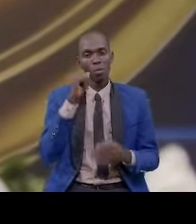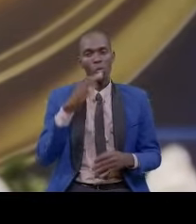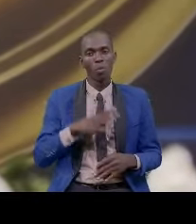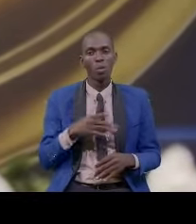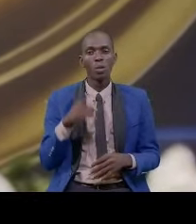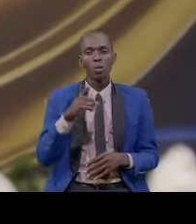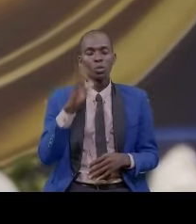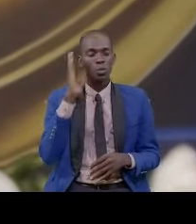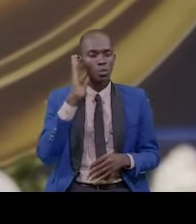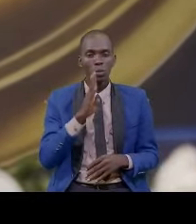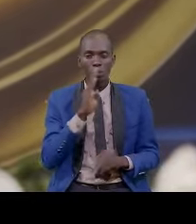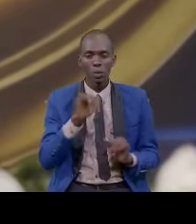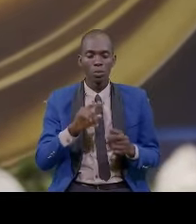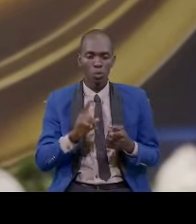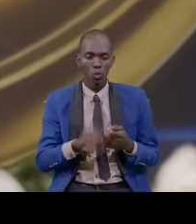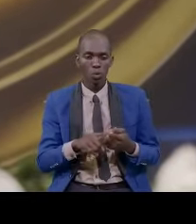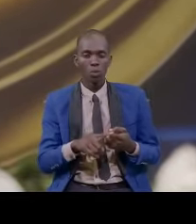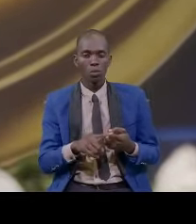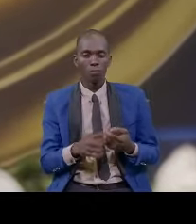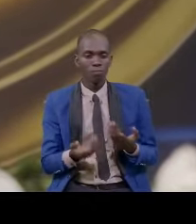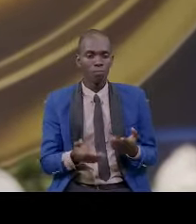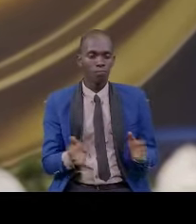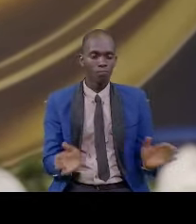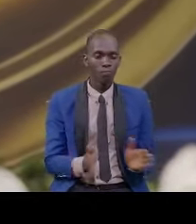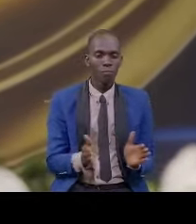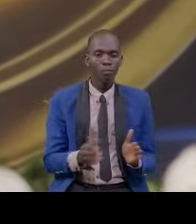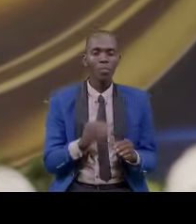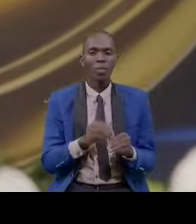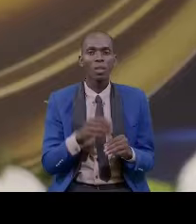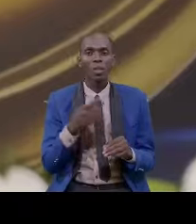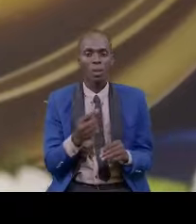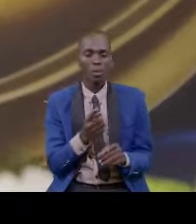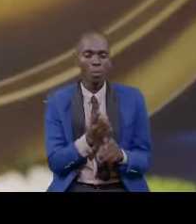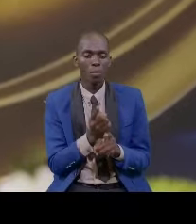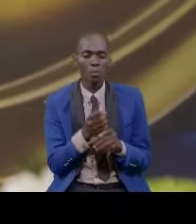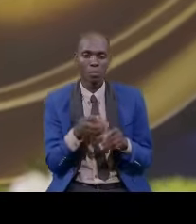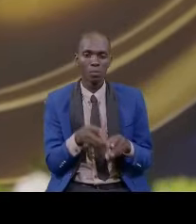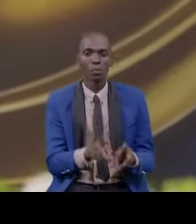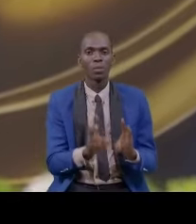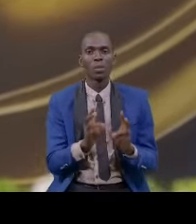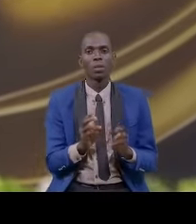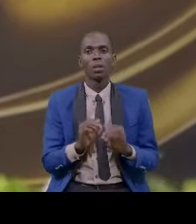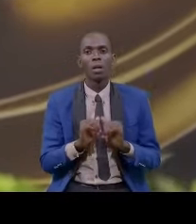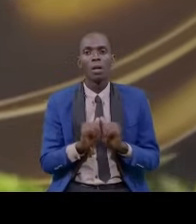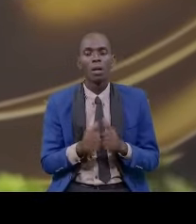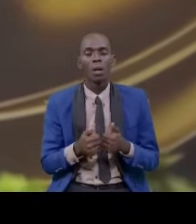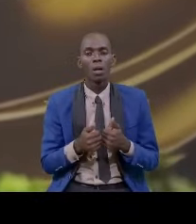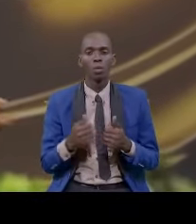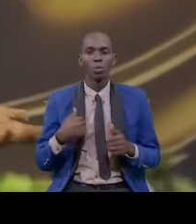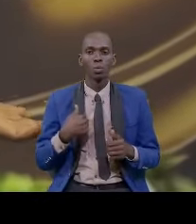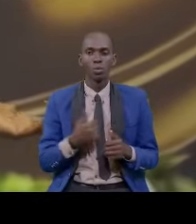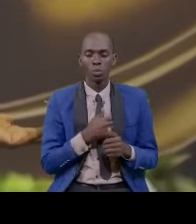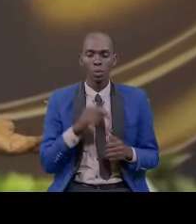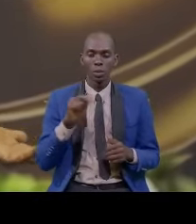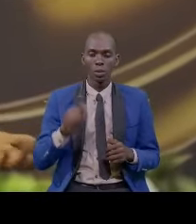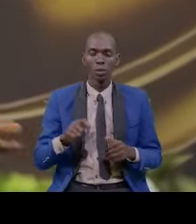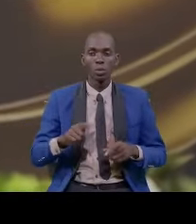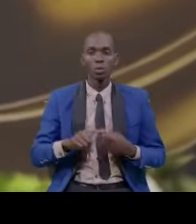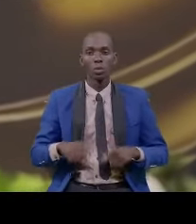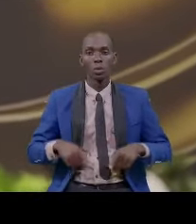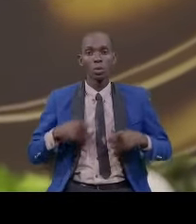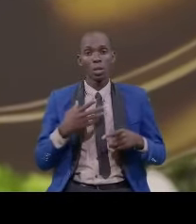don't forget, it's also possible that you and I will be part of the next generation, because frankly,